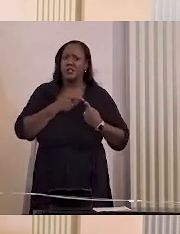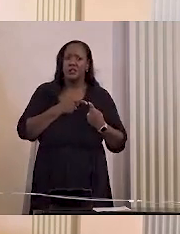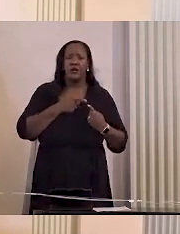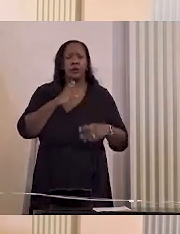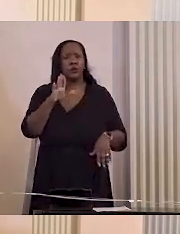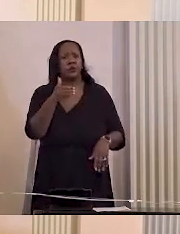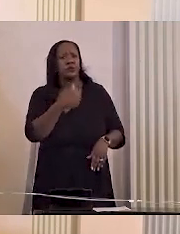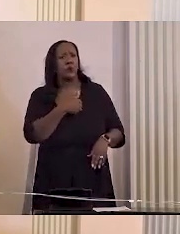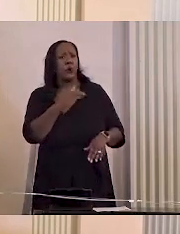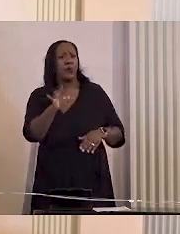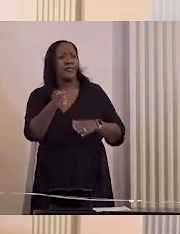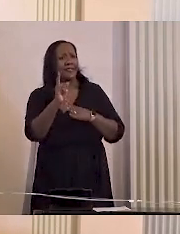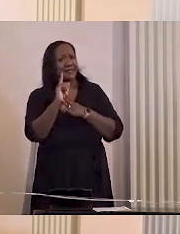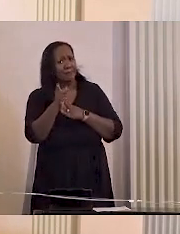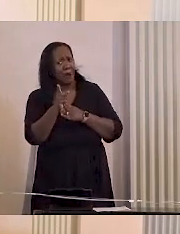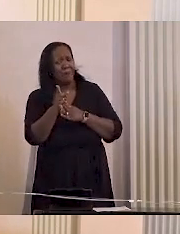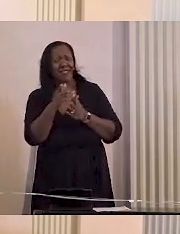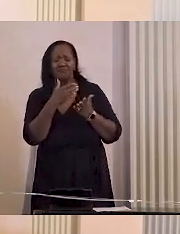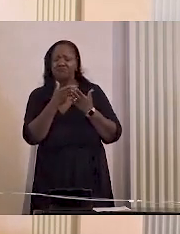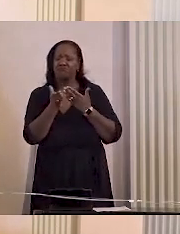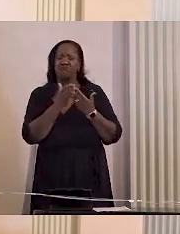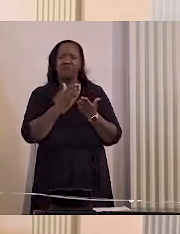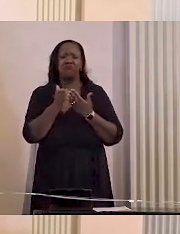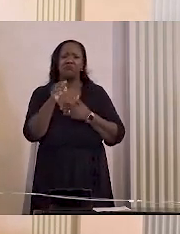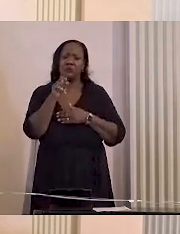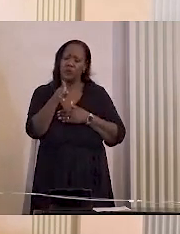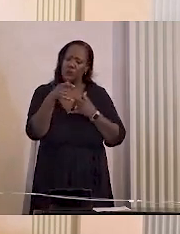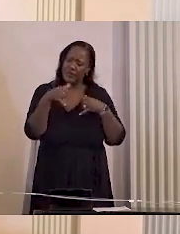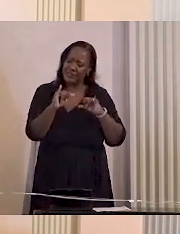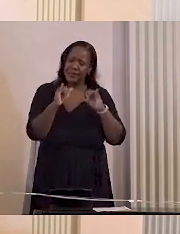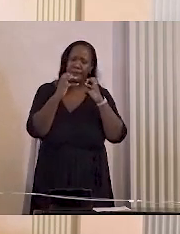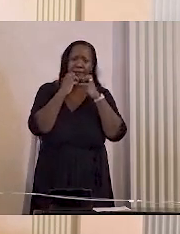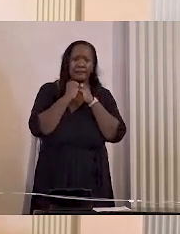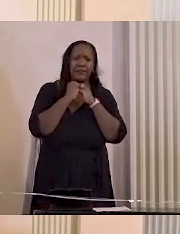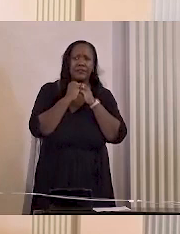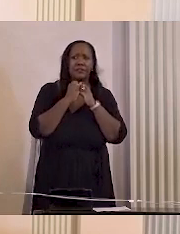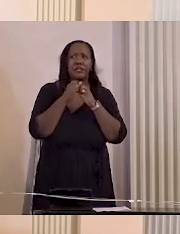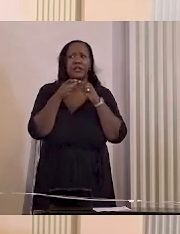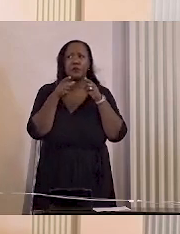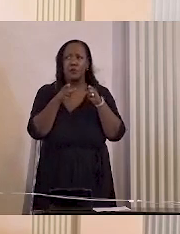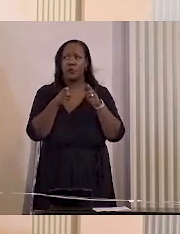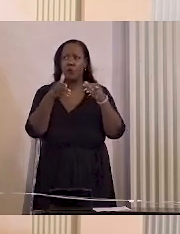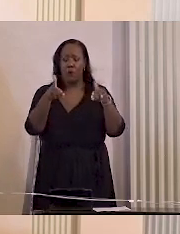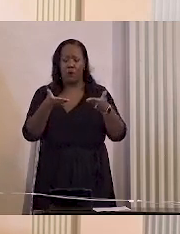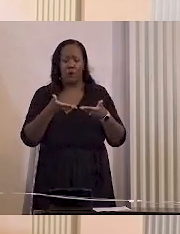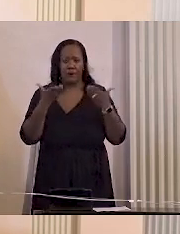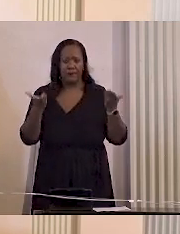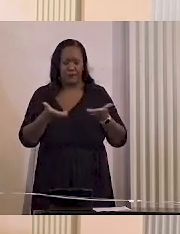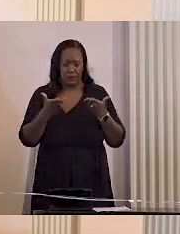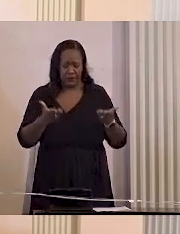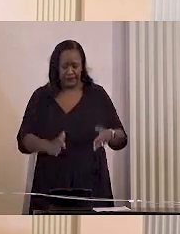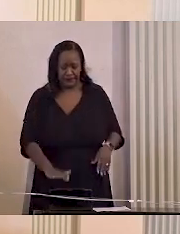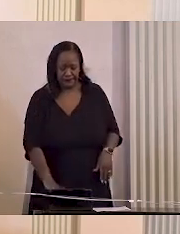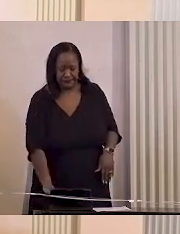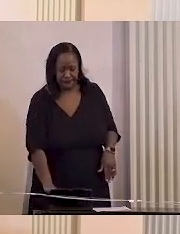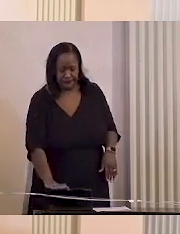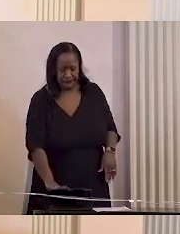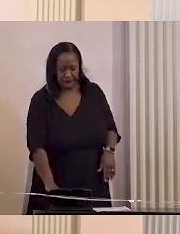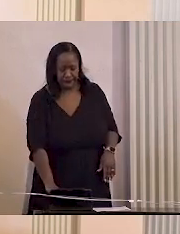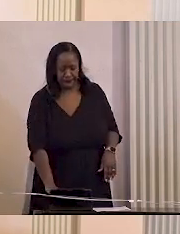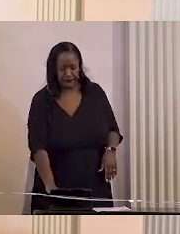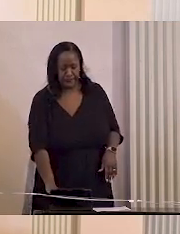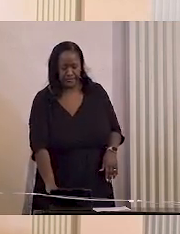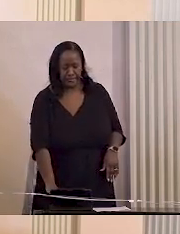in this moment, you are beloved and you are welcome here. We light our chalice